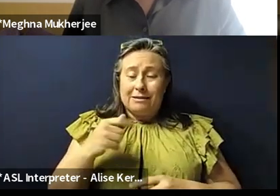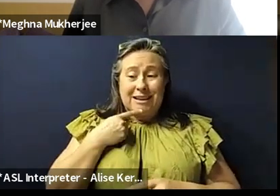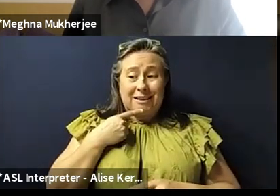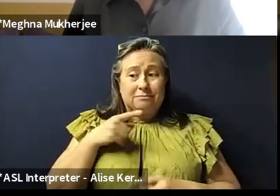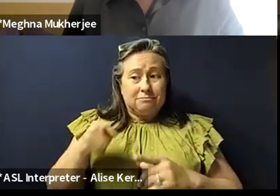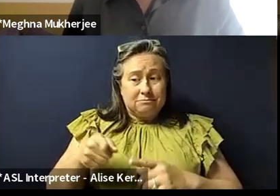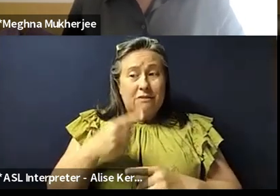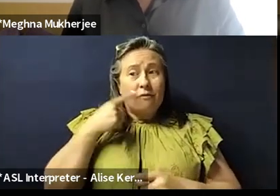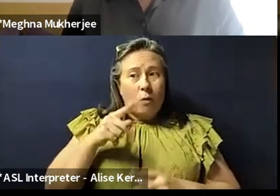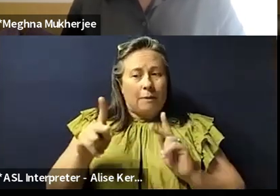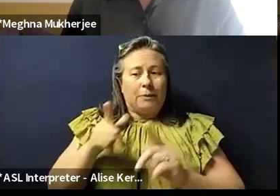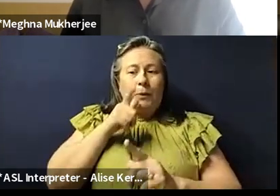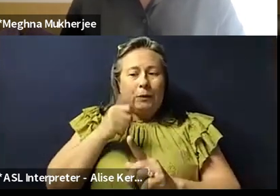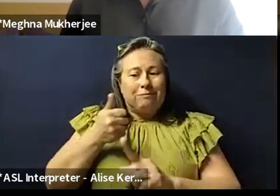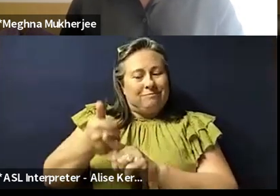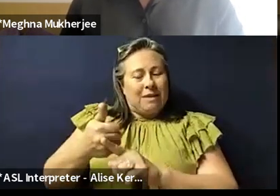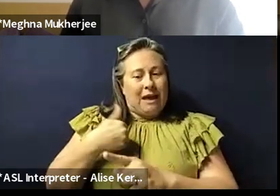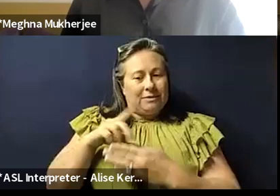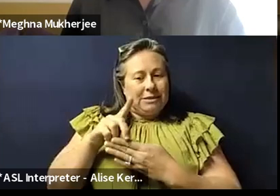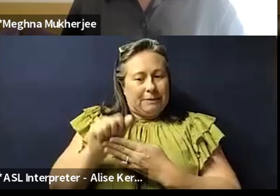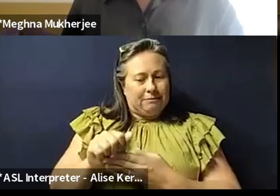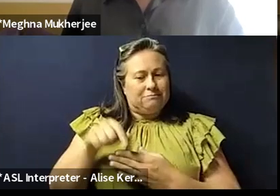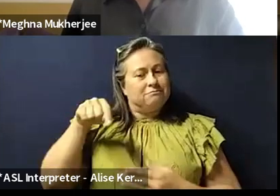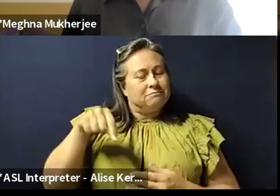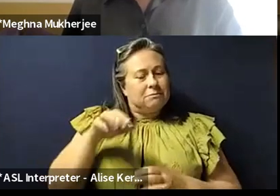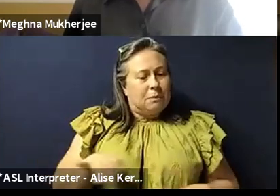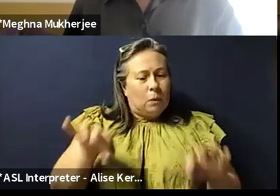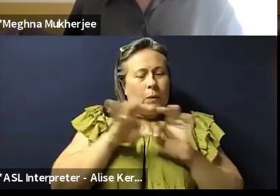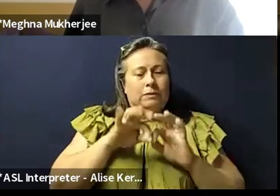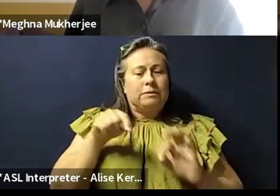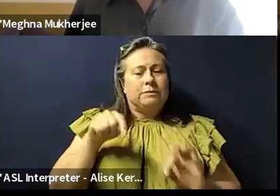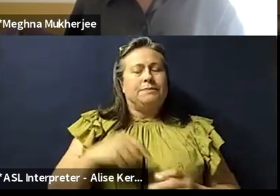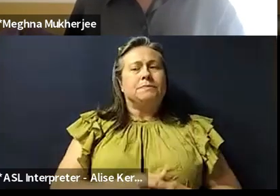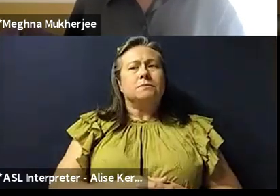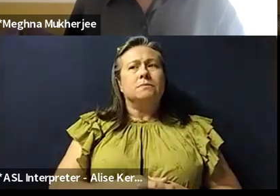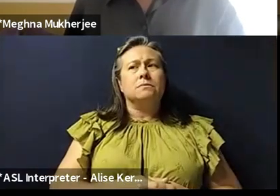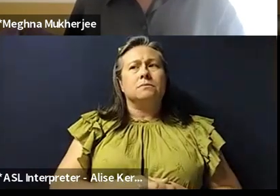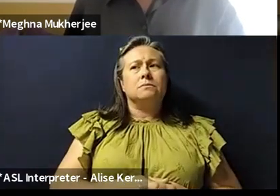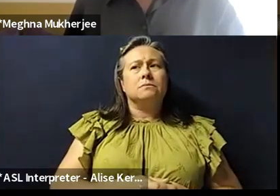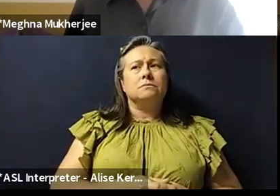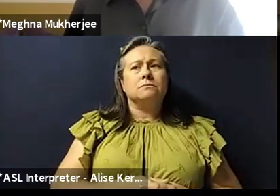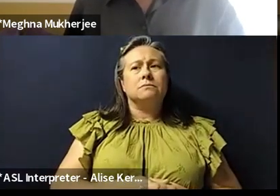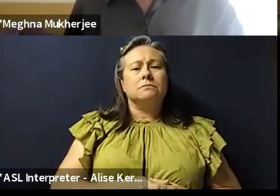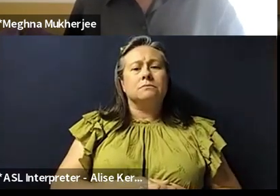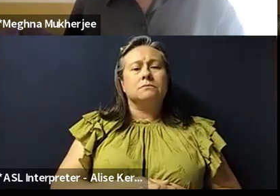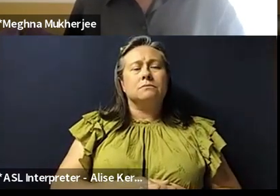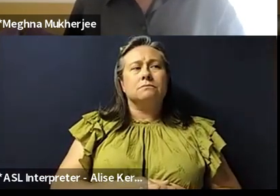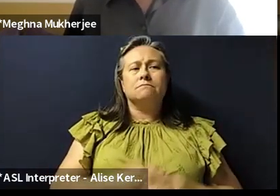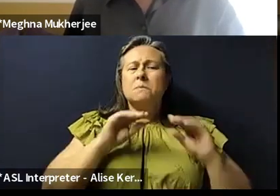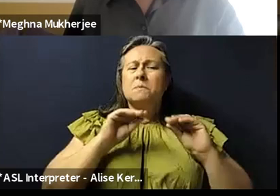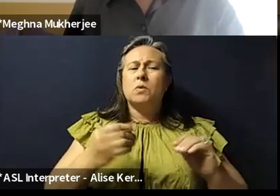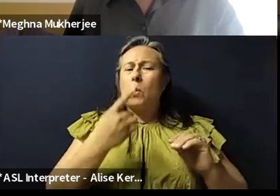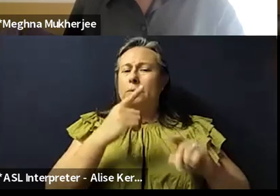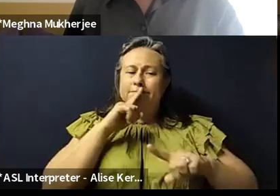disabilities, this is all really important. And so it's not sort of, there's no one